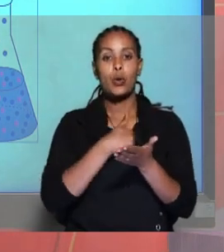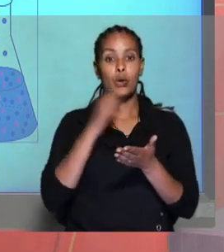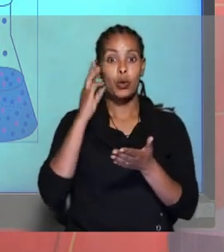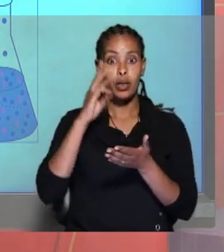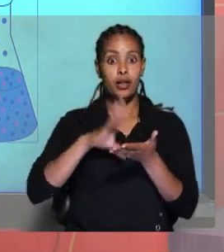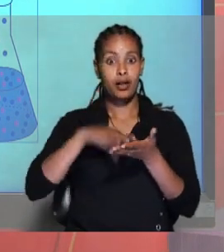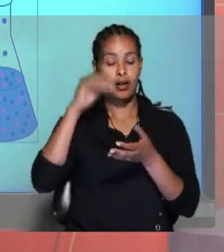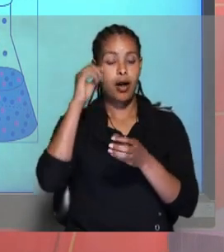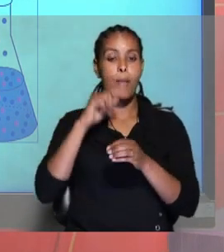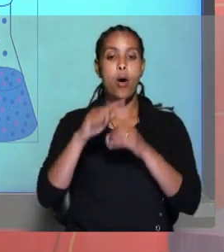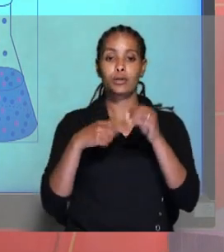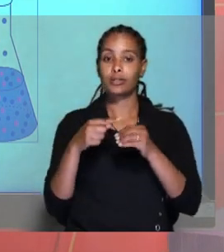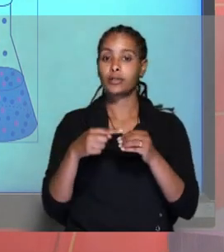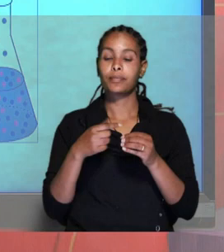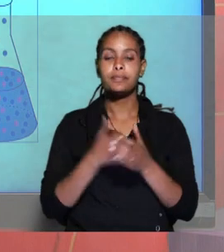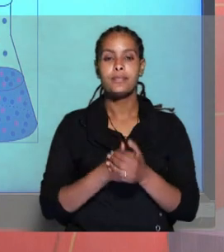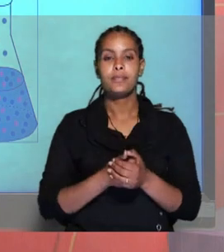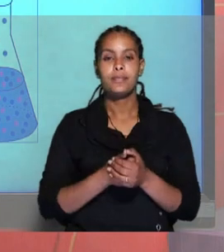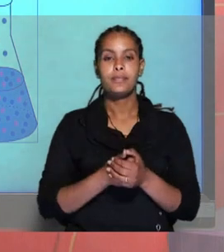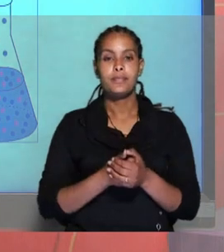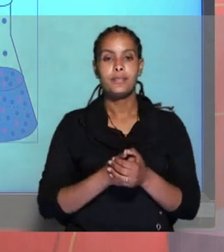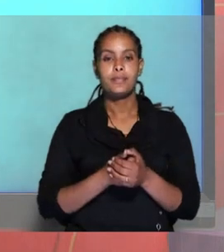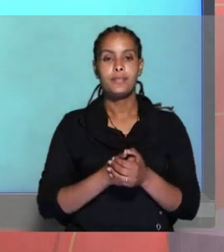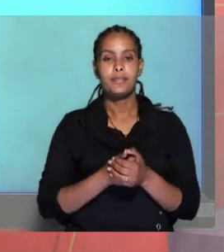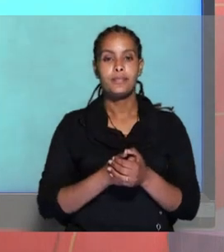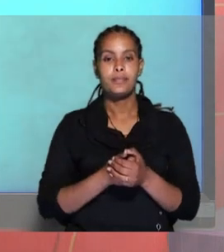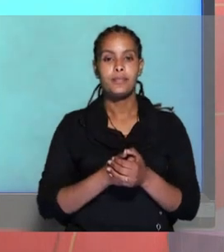will learn about